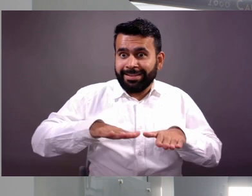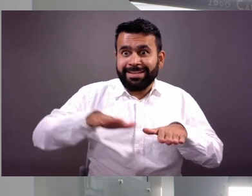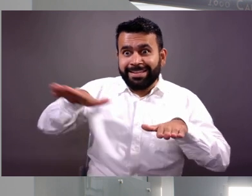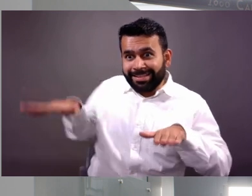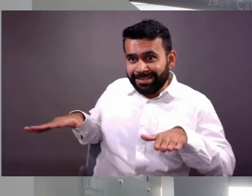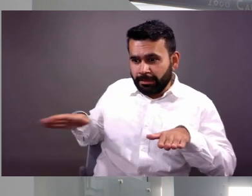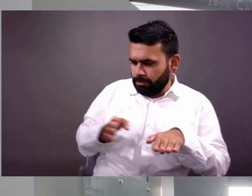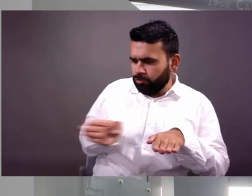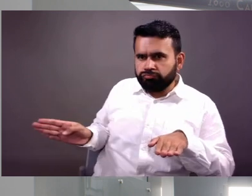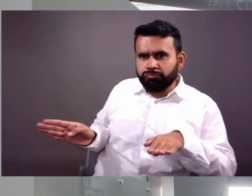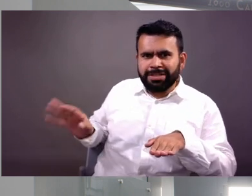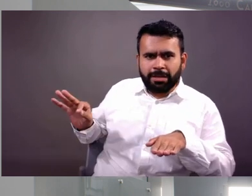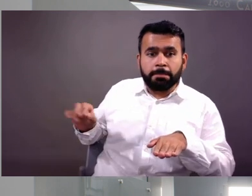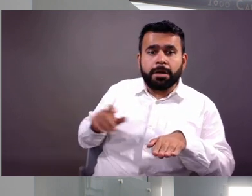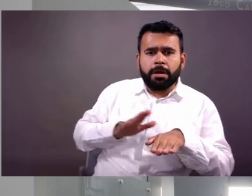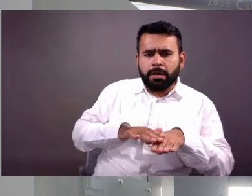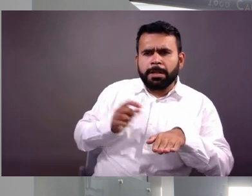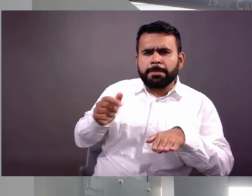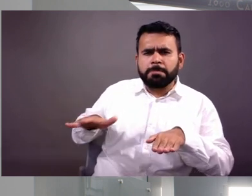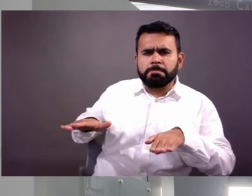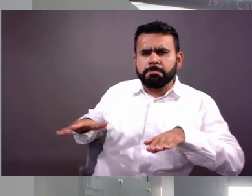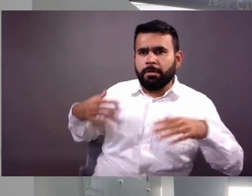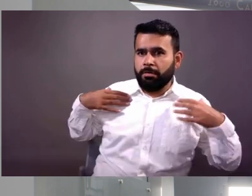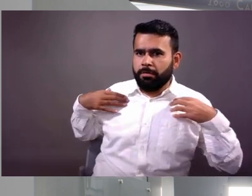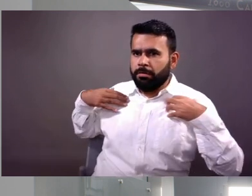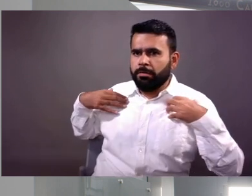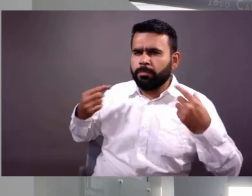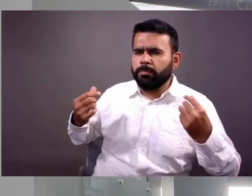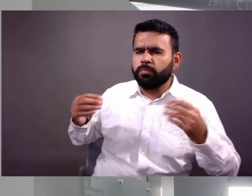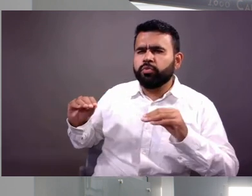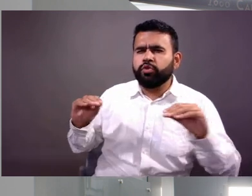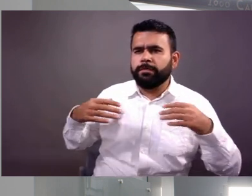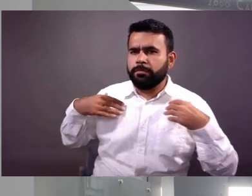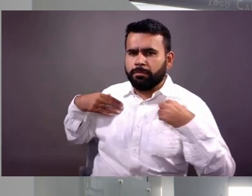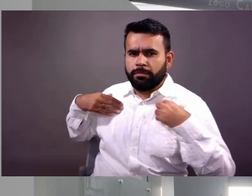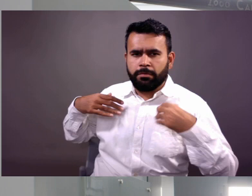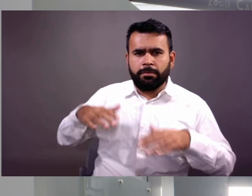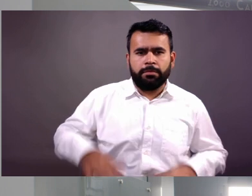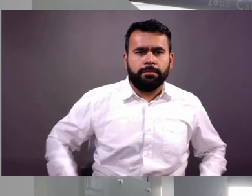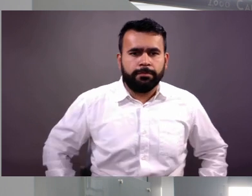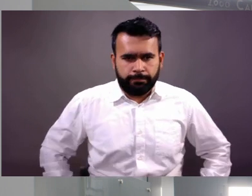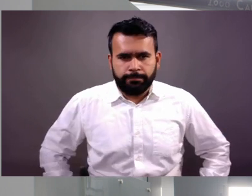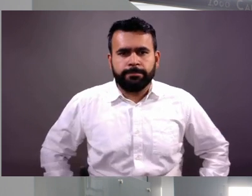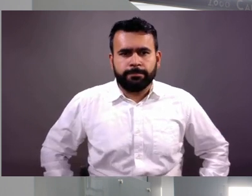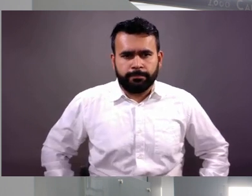8, step, pivot. So you're kind of moving your chest and you're going to lead with your